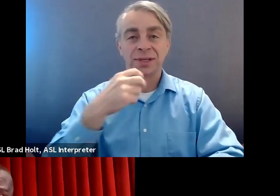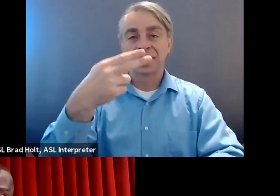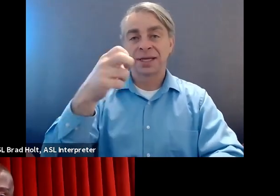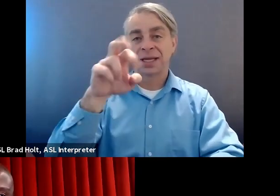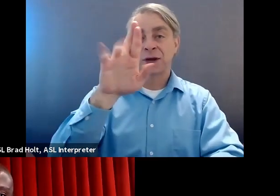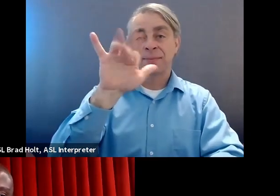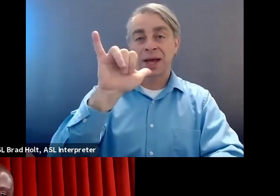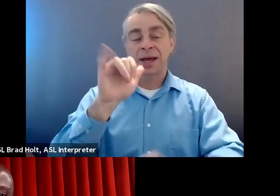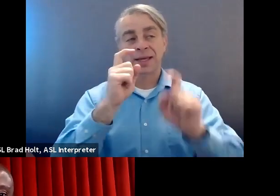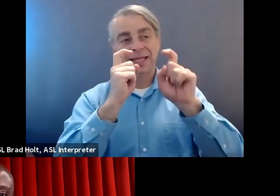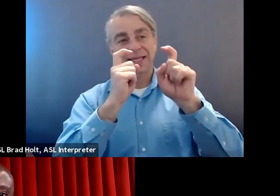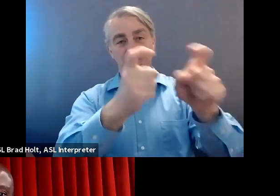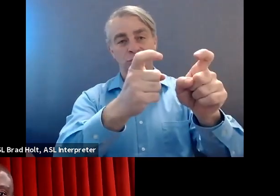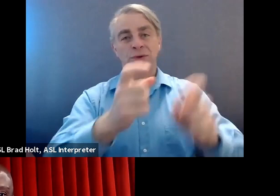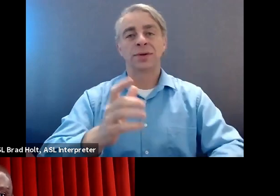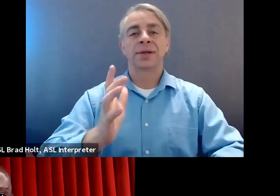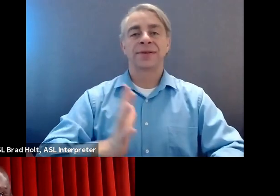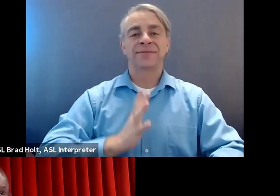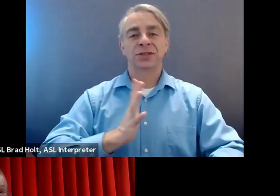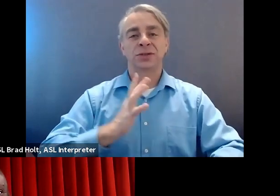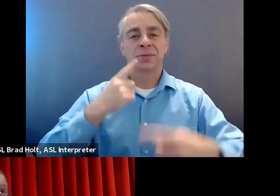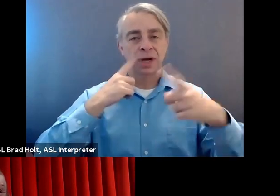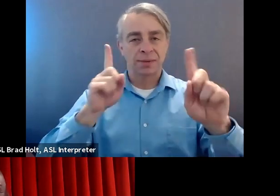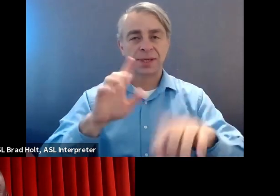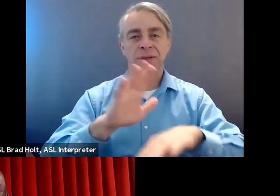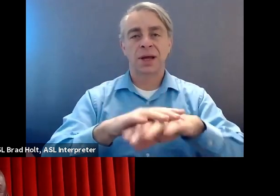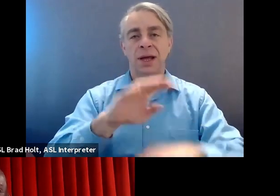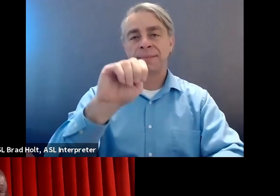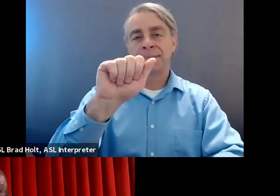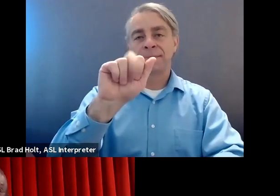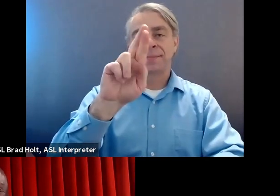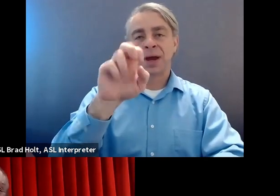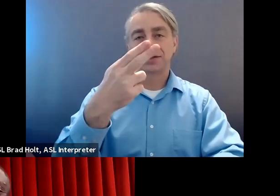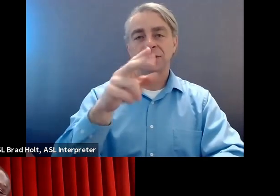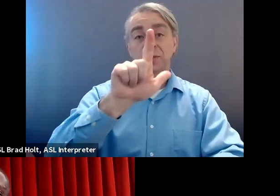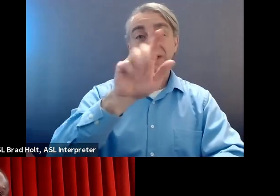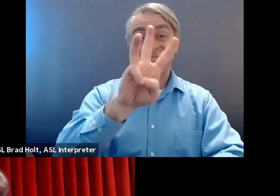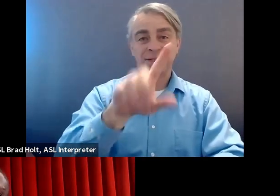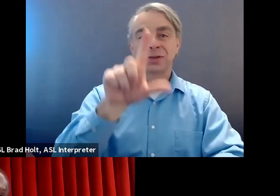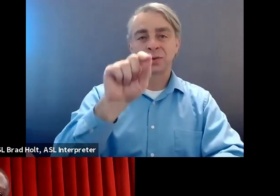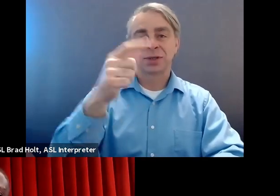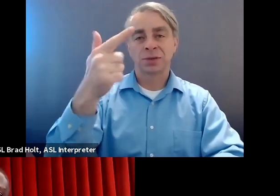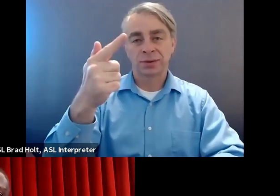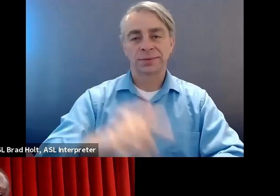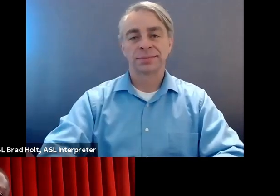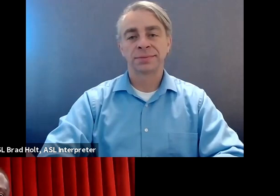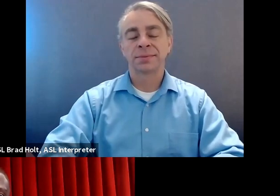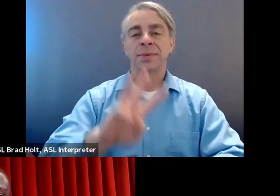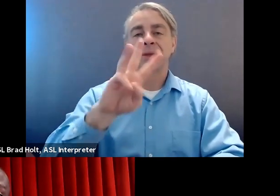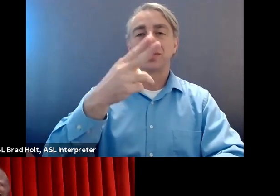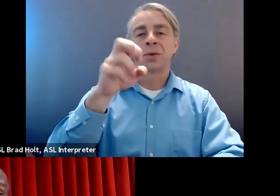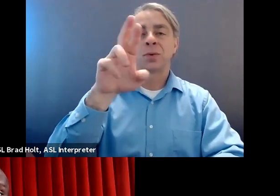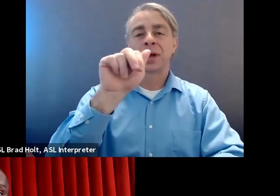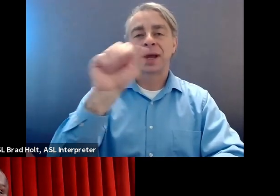following proclamation on March 26, 2021. Whereas Dr. Edmund W.